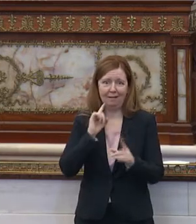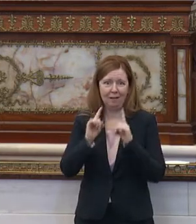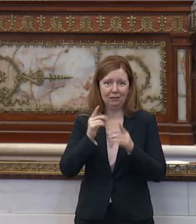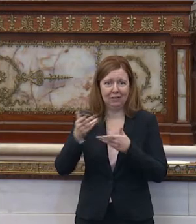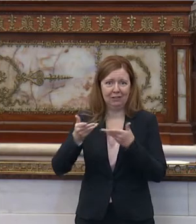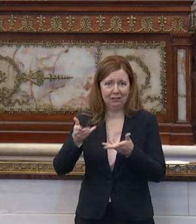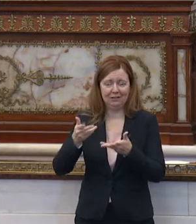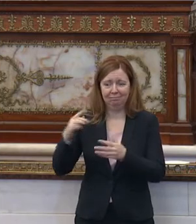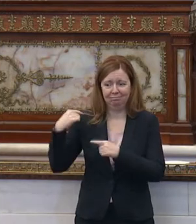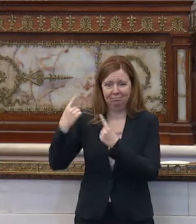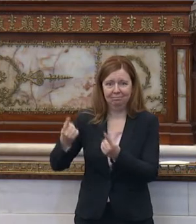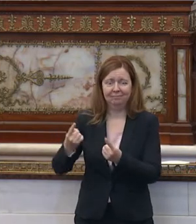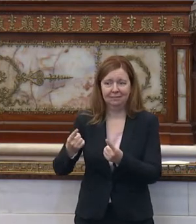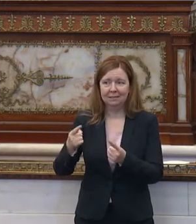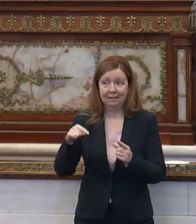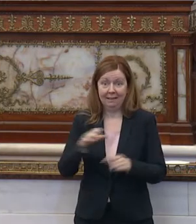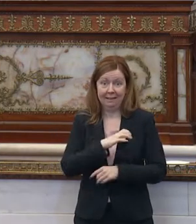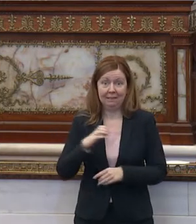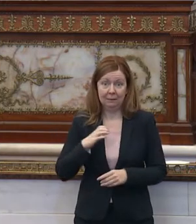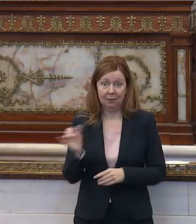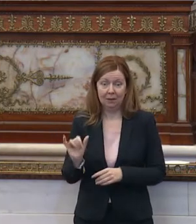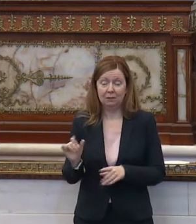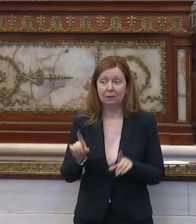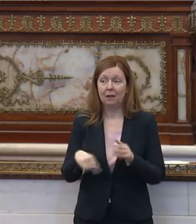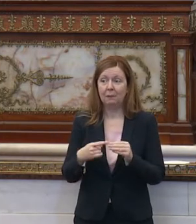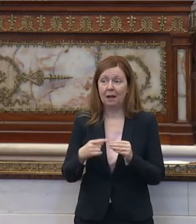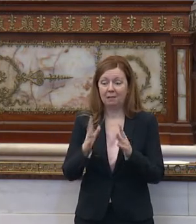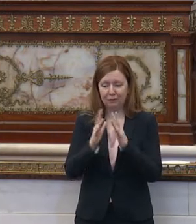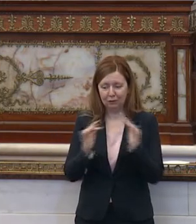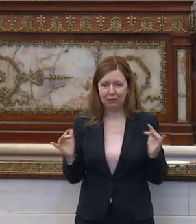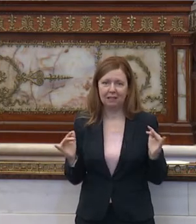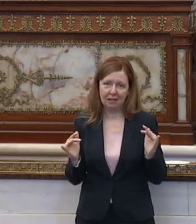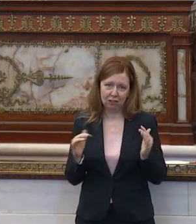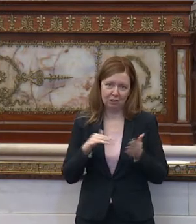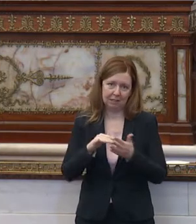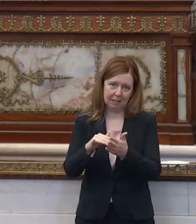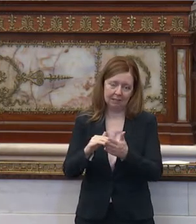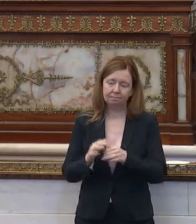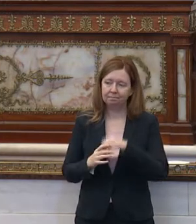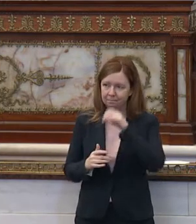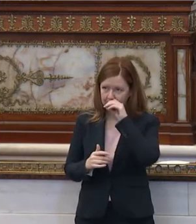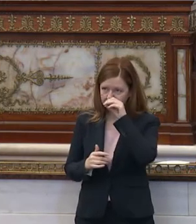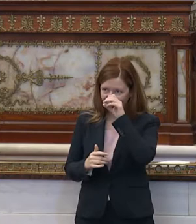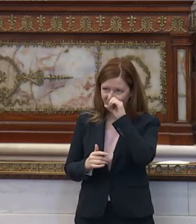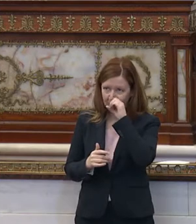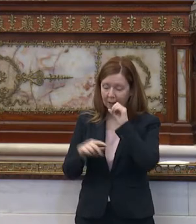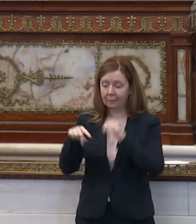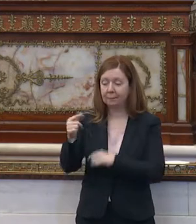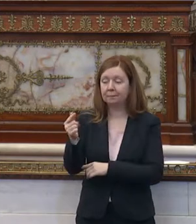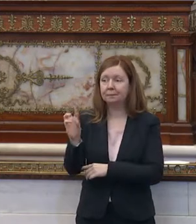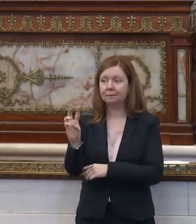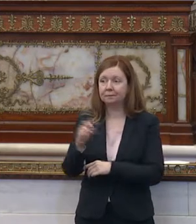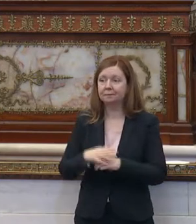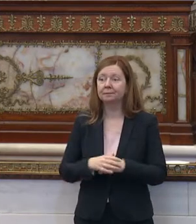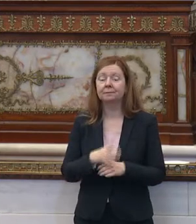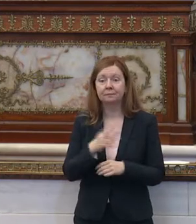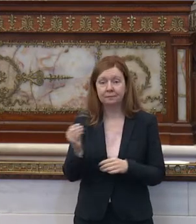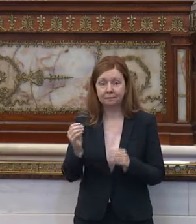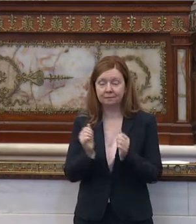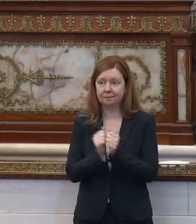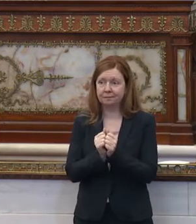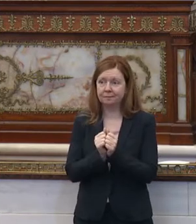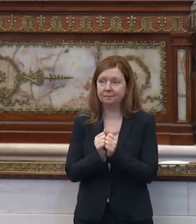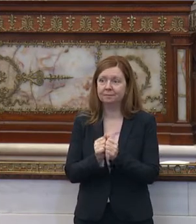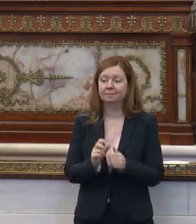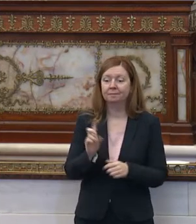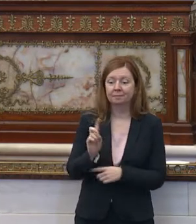and we've had a conversation in this committee regarding the diversification study of PGW. And with the